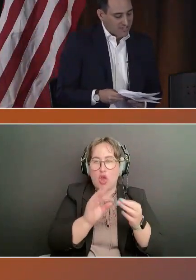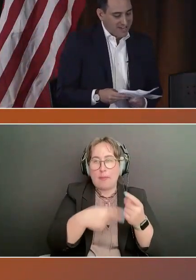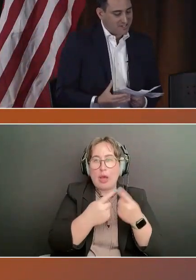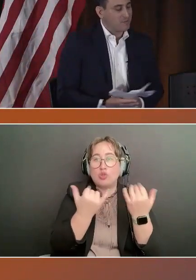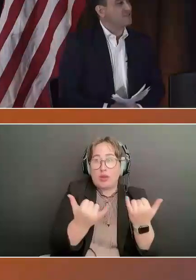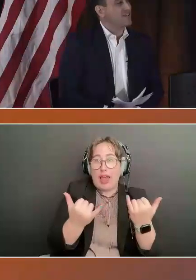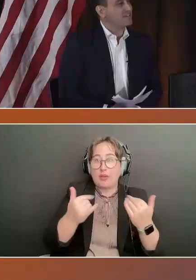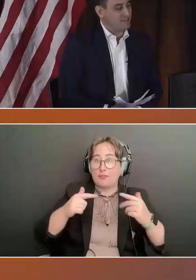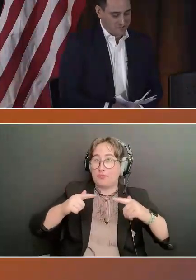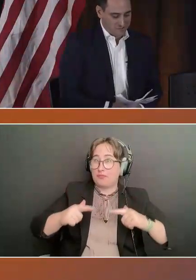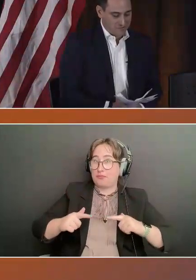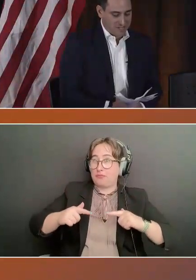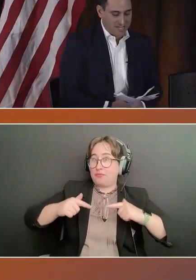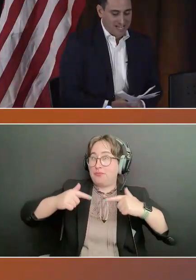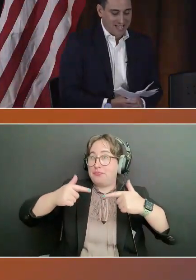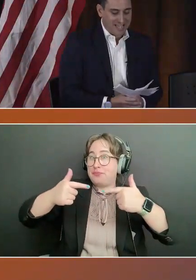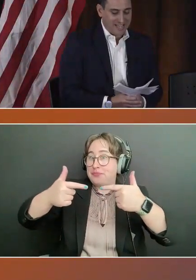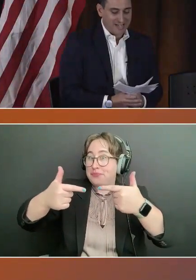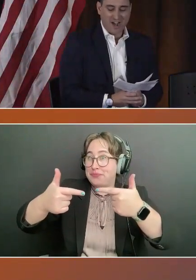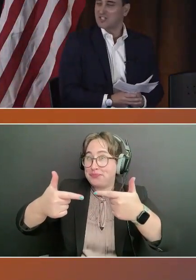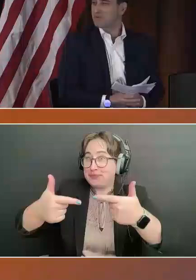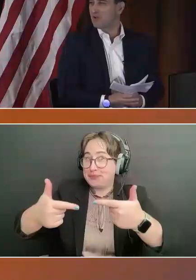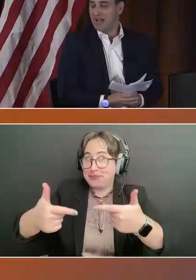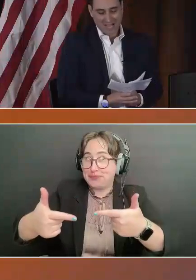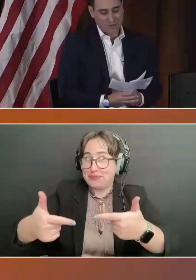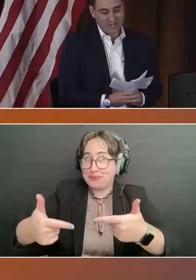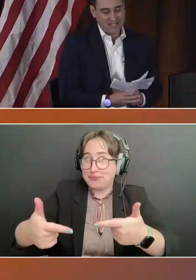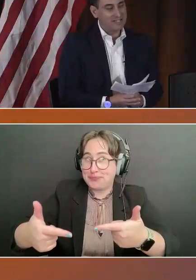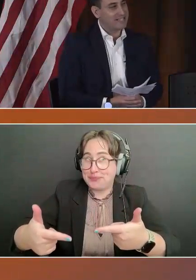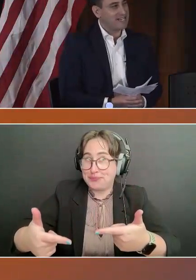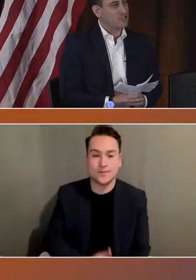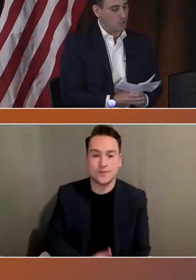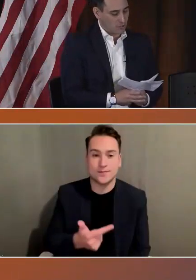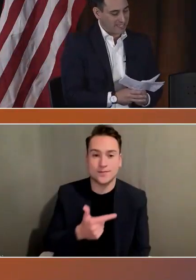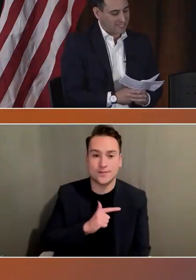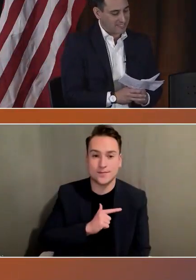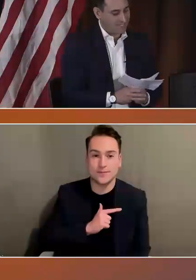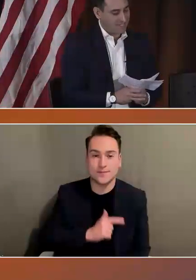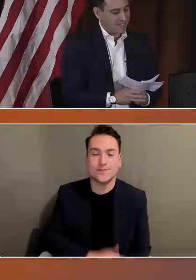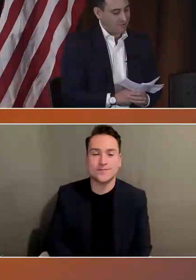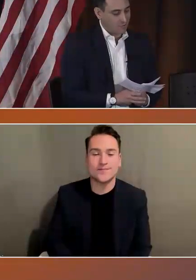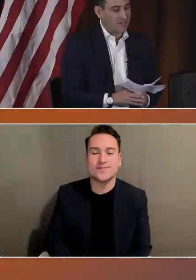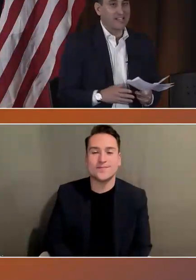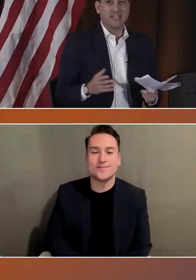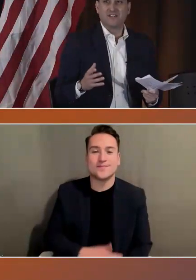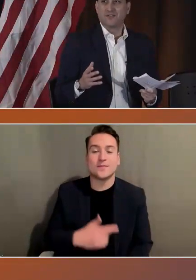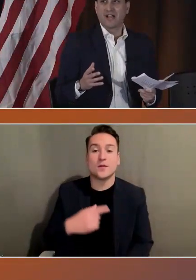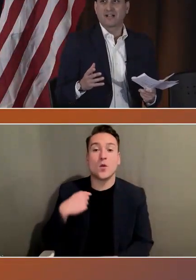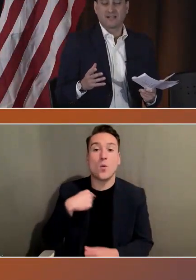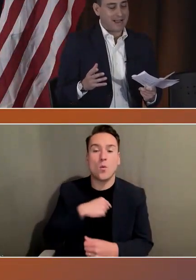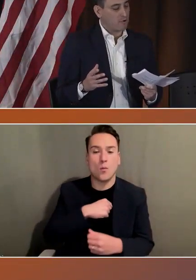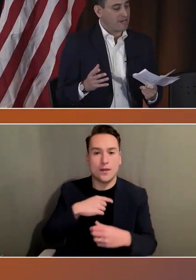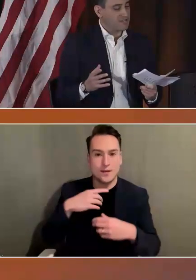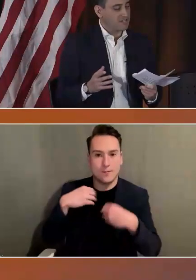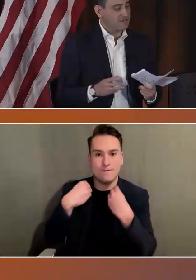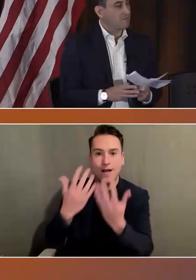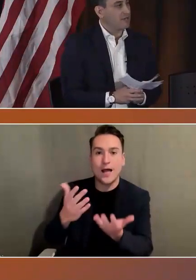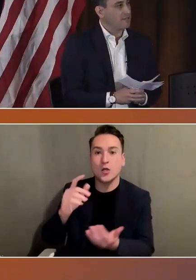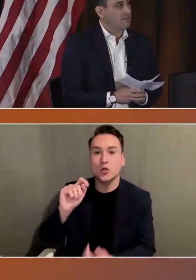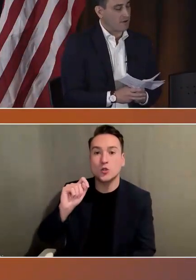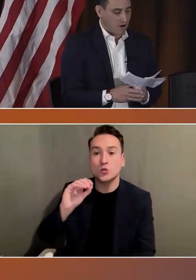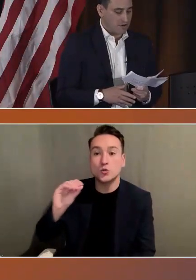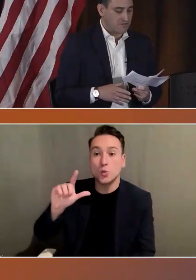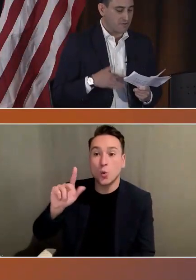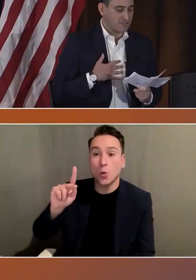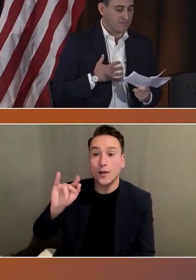We're excited to present to you a hospital equity data toolkit working in direct collaboration